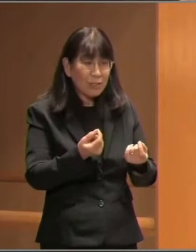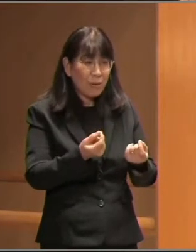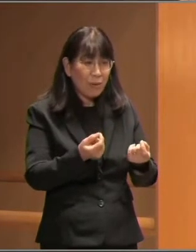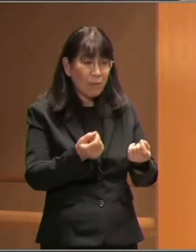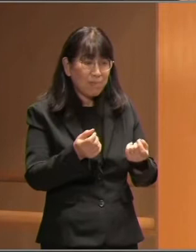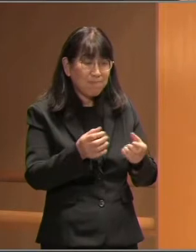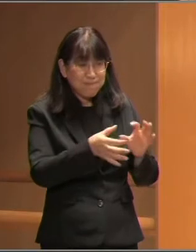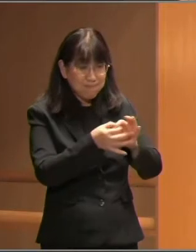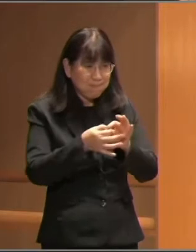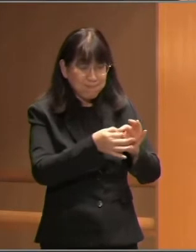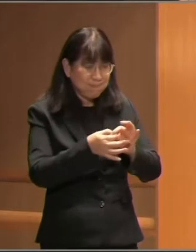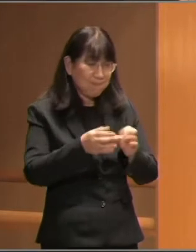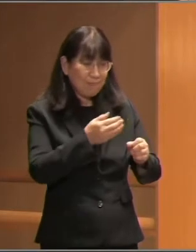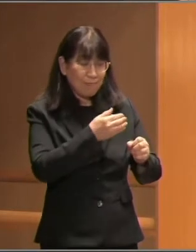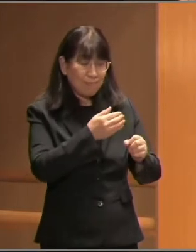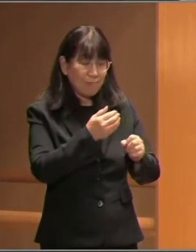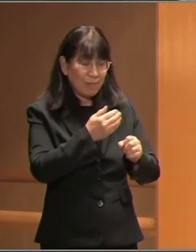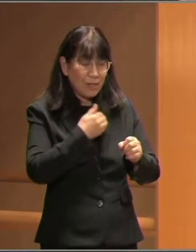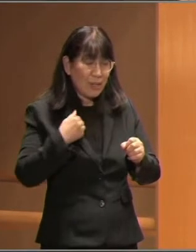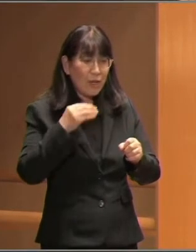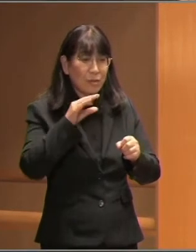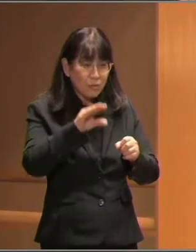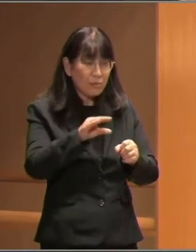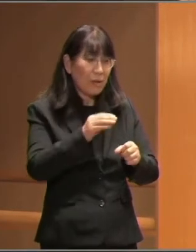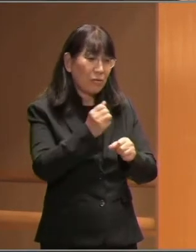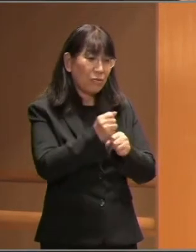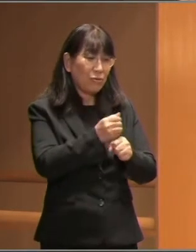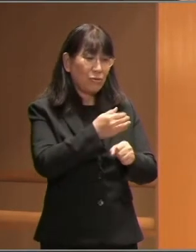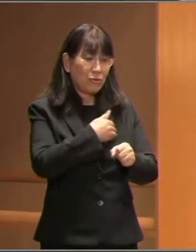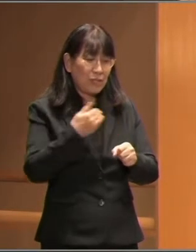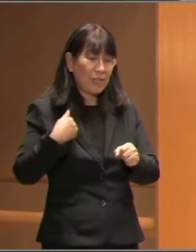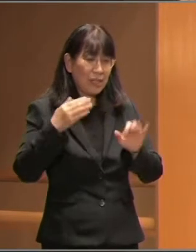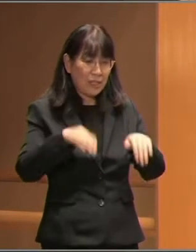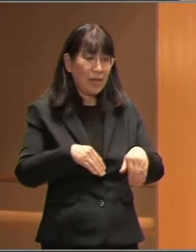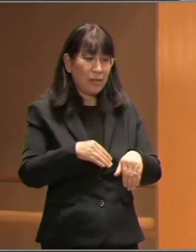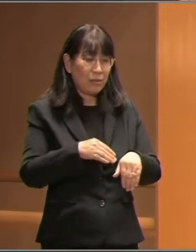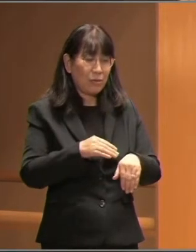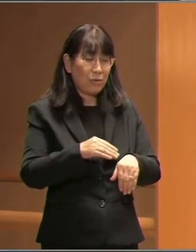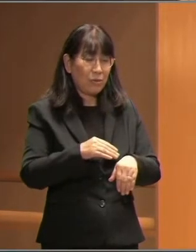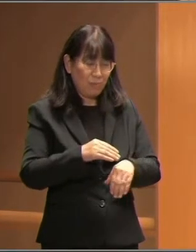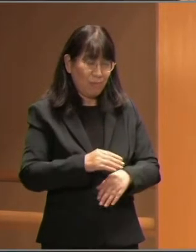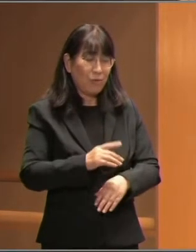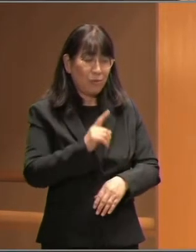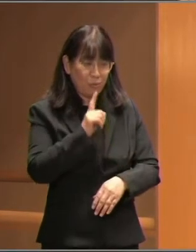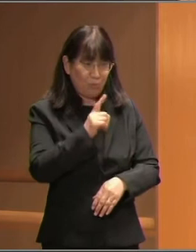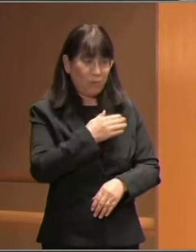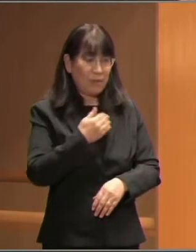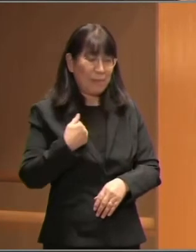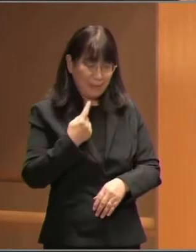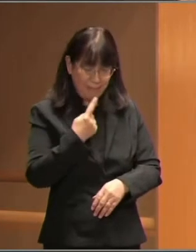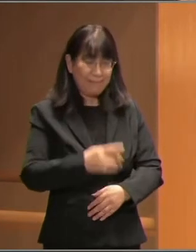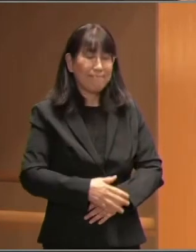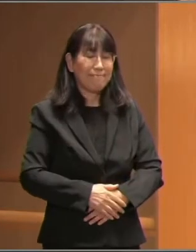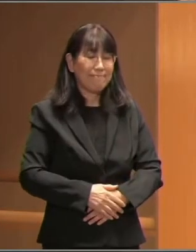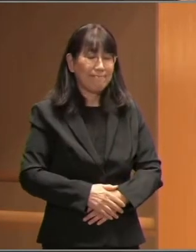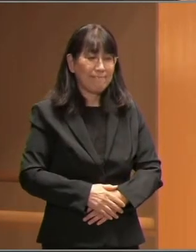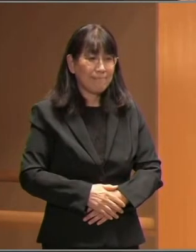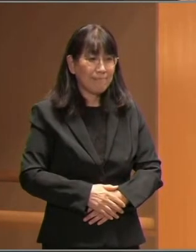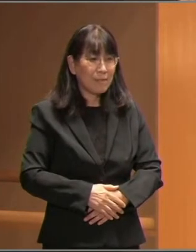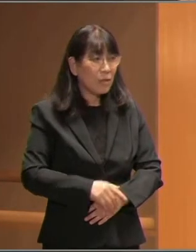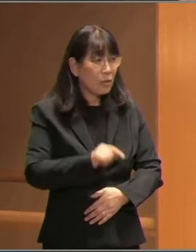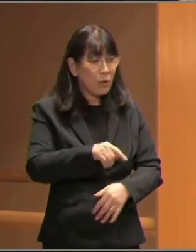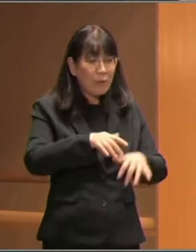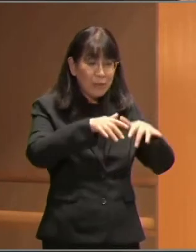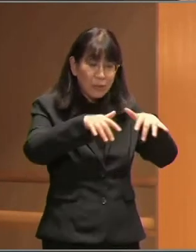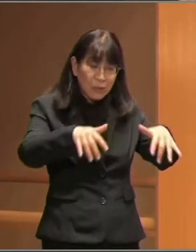we can collaborate very closely to generate a new vehicle.